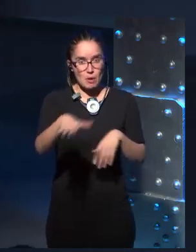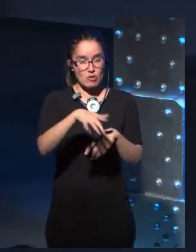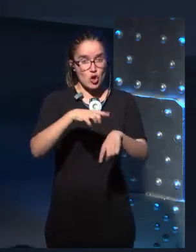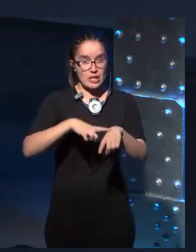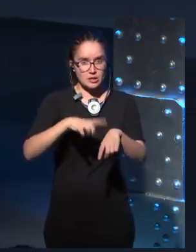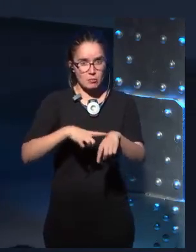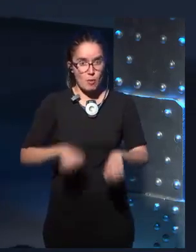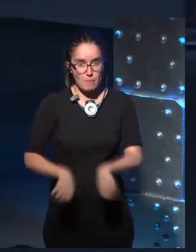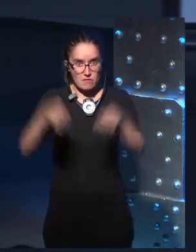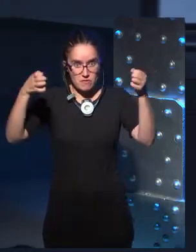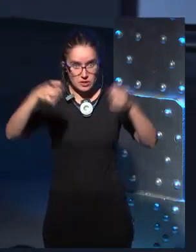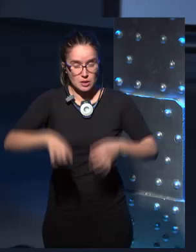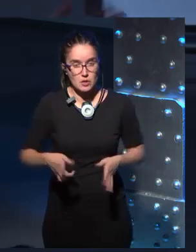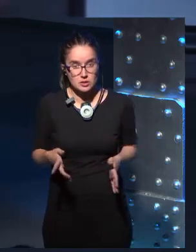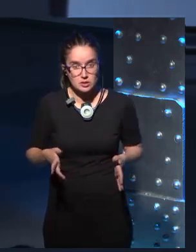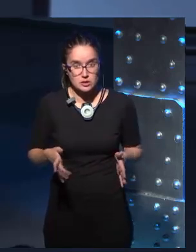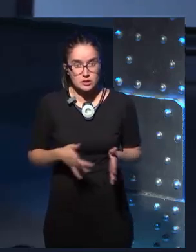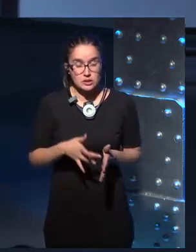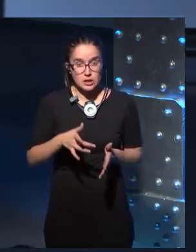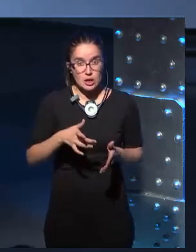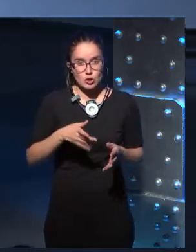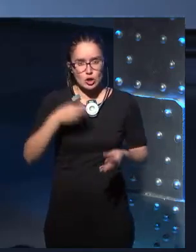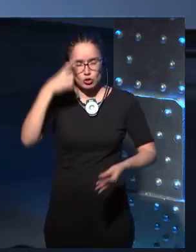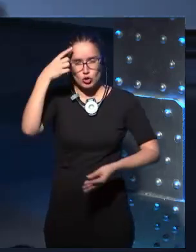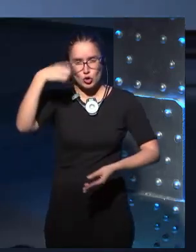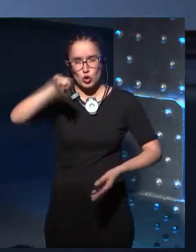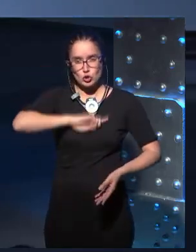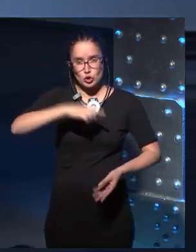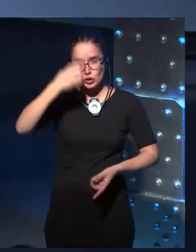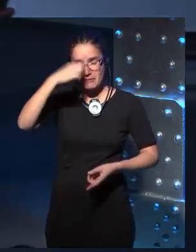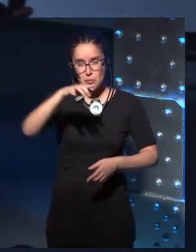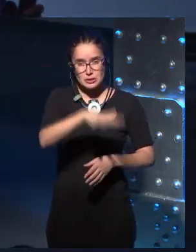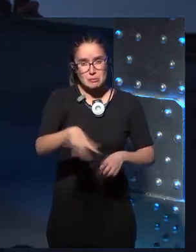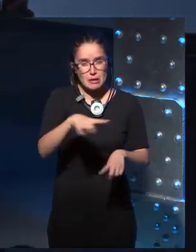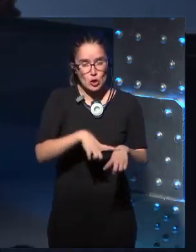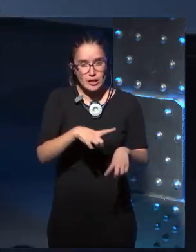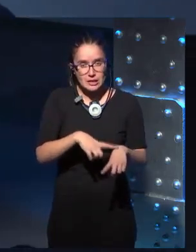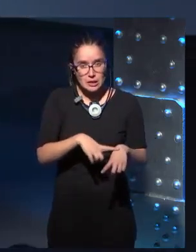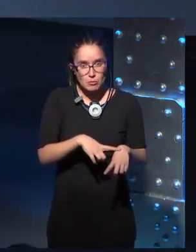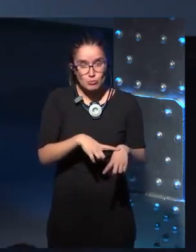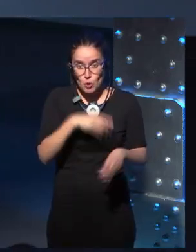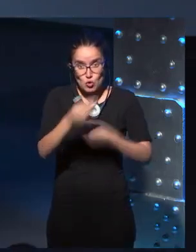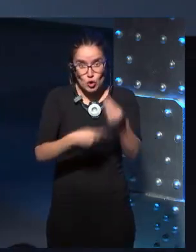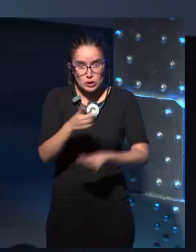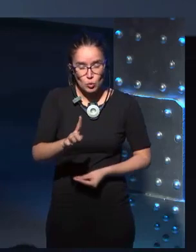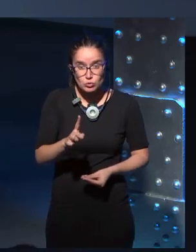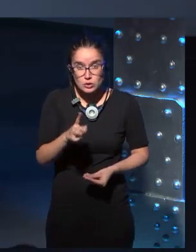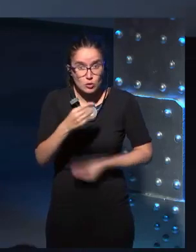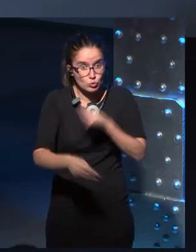down. The very notions we have of space and time don't apply anymore. At all. We can't use them.